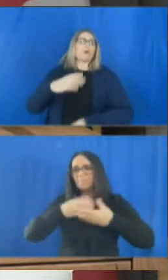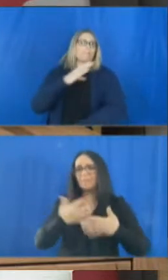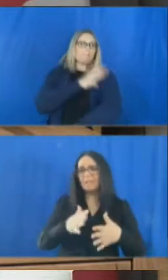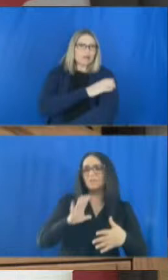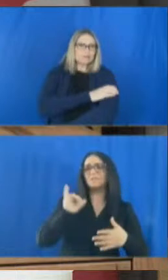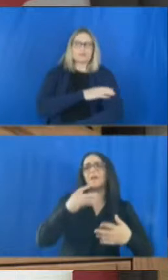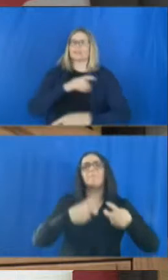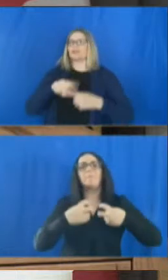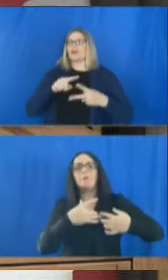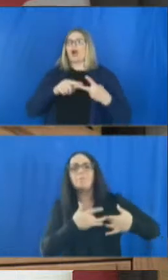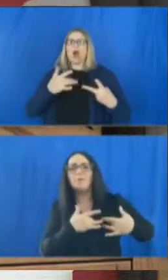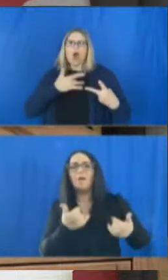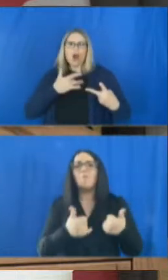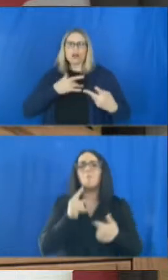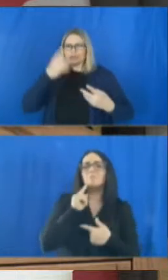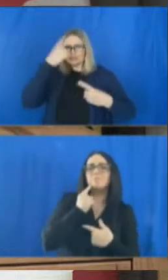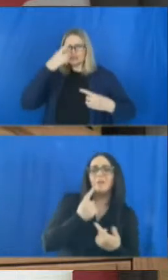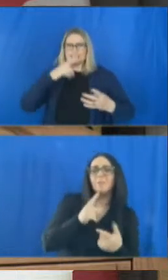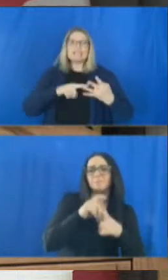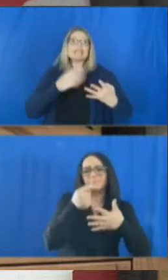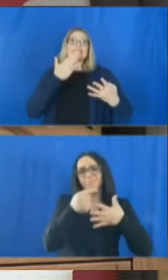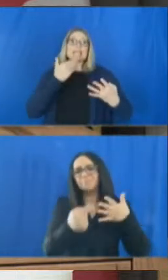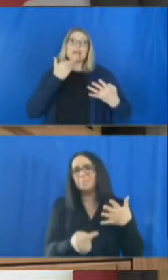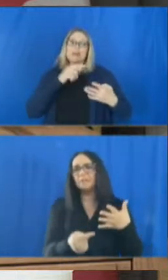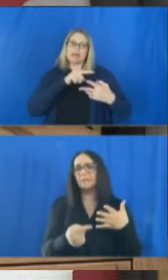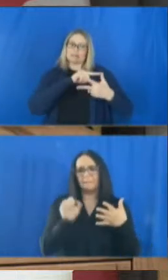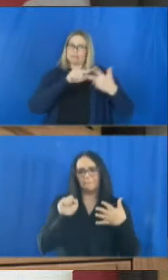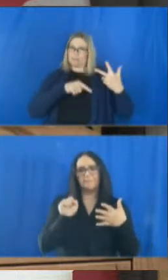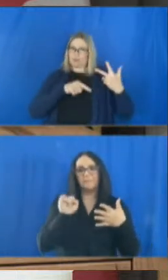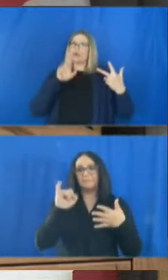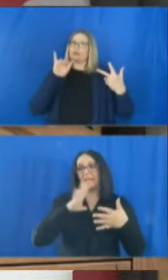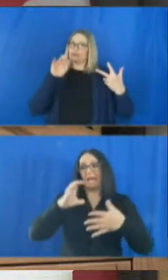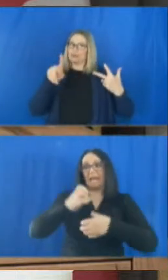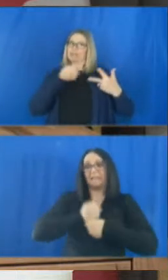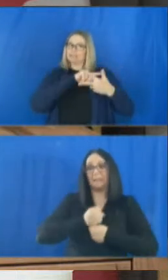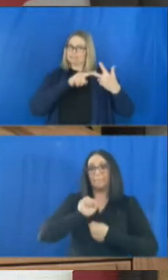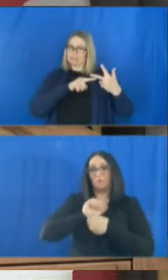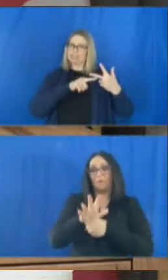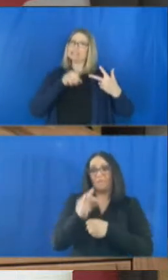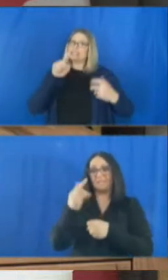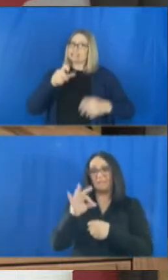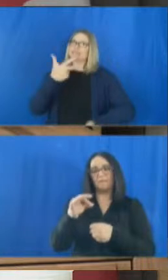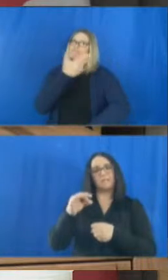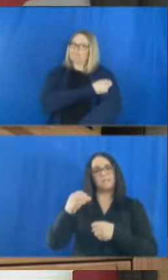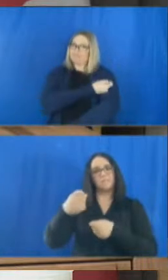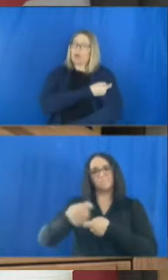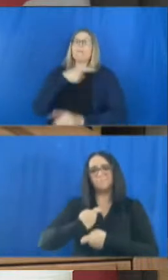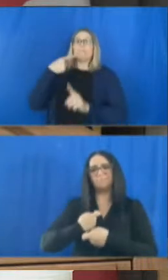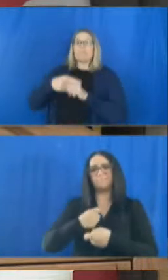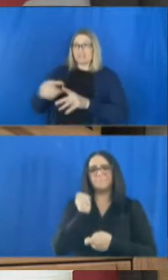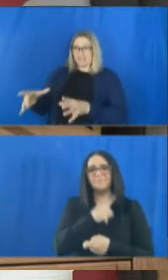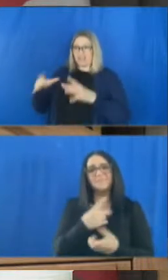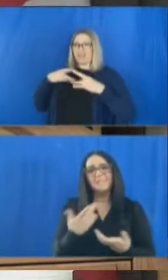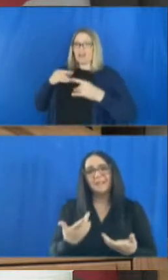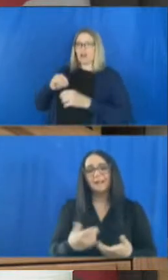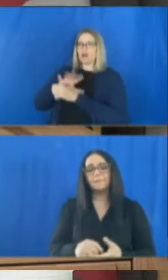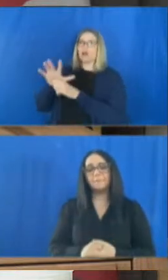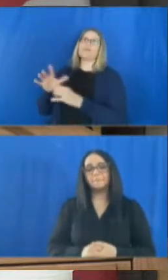cases have accounted for 76% of our deaths from COVID-19 since December